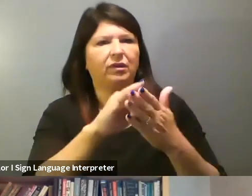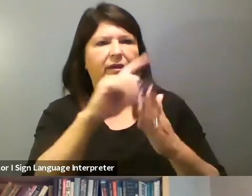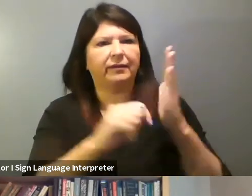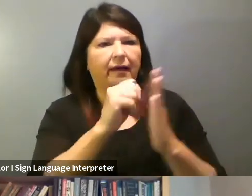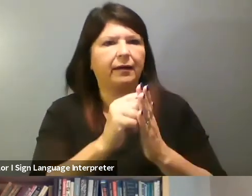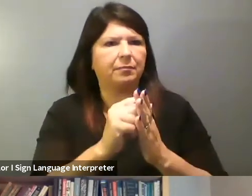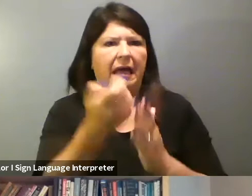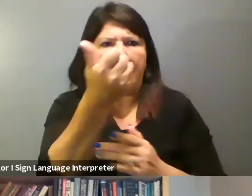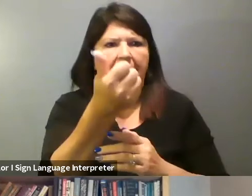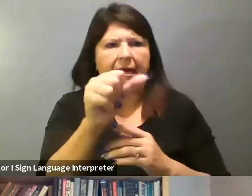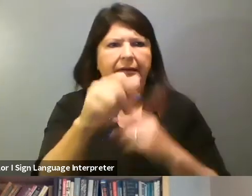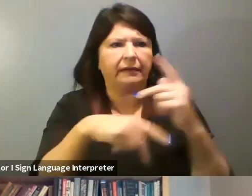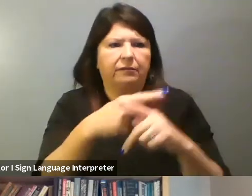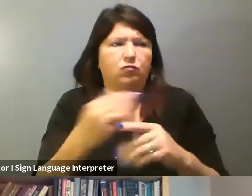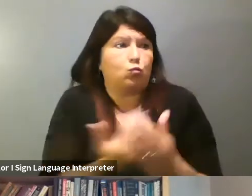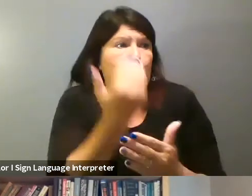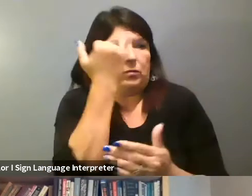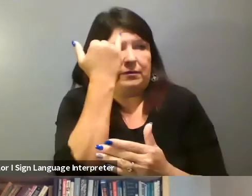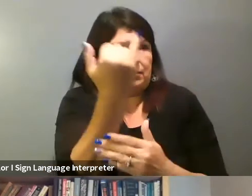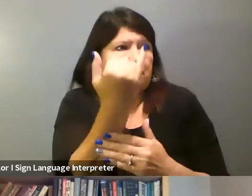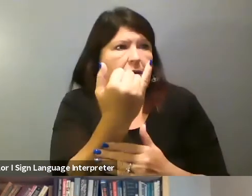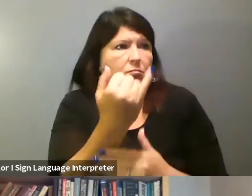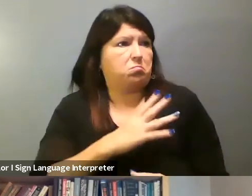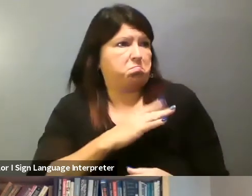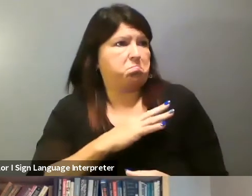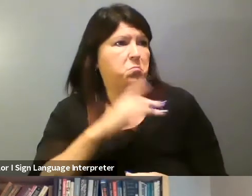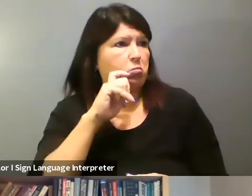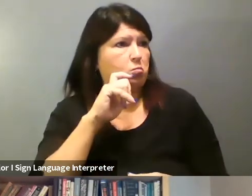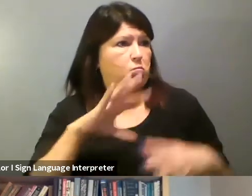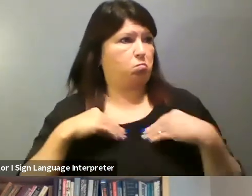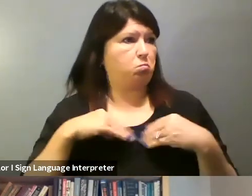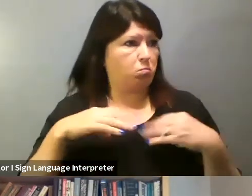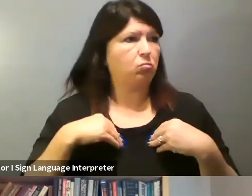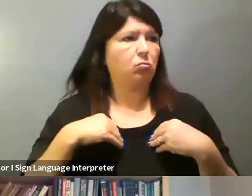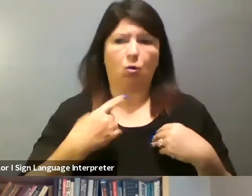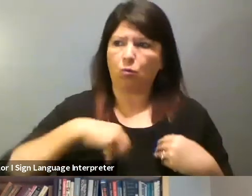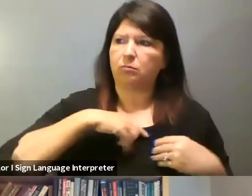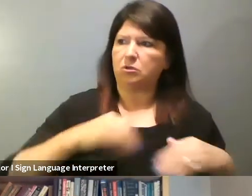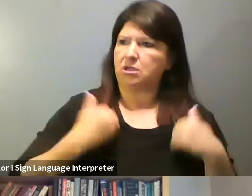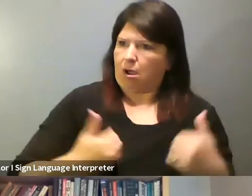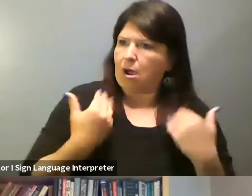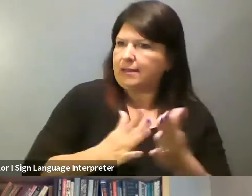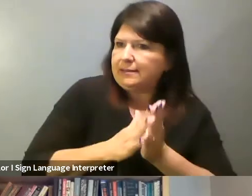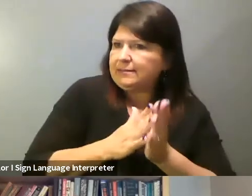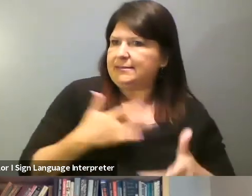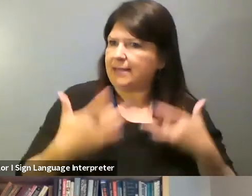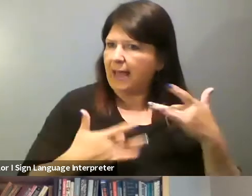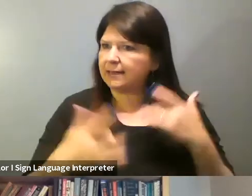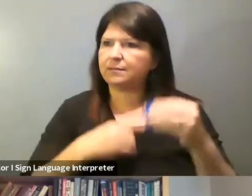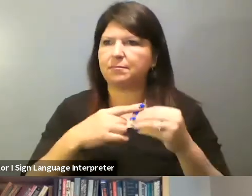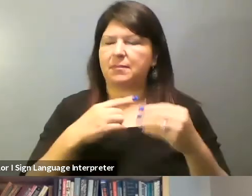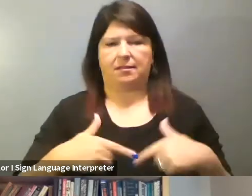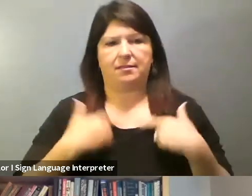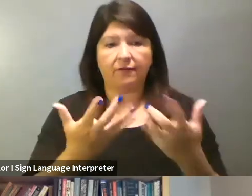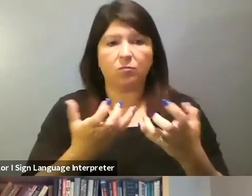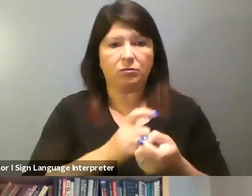all of us. We were young. We were excited about life, excited about making change in a society. And every